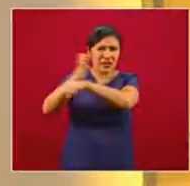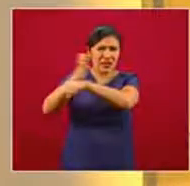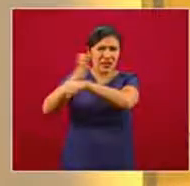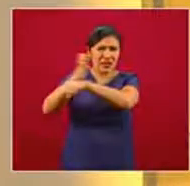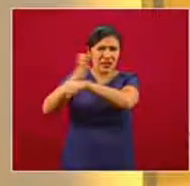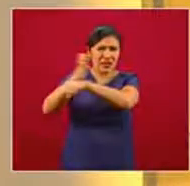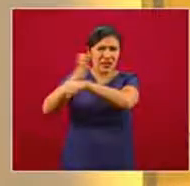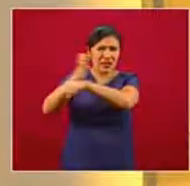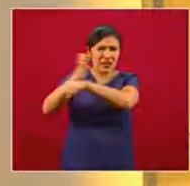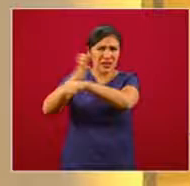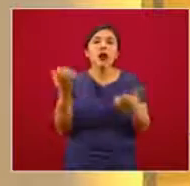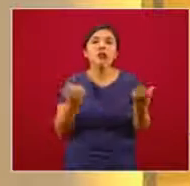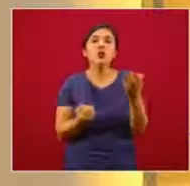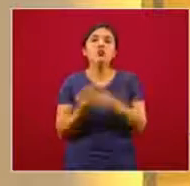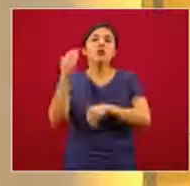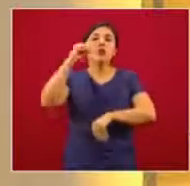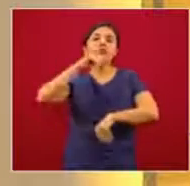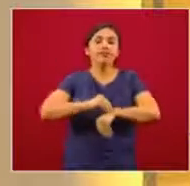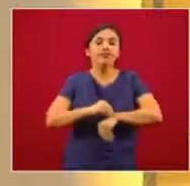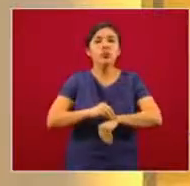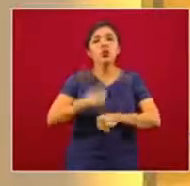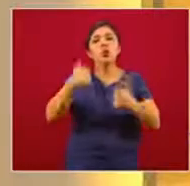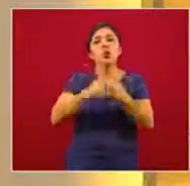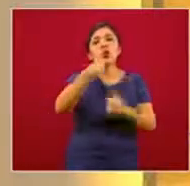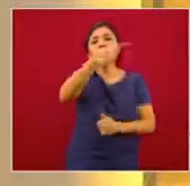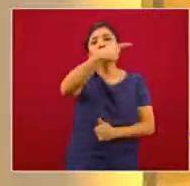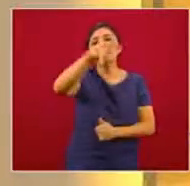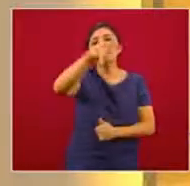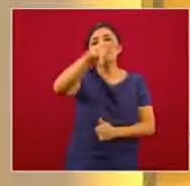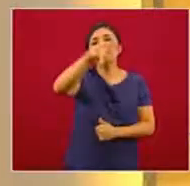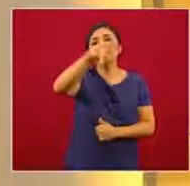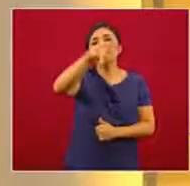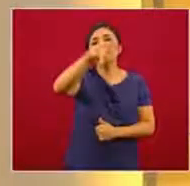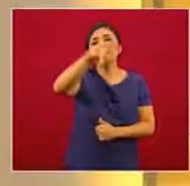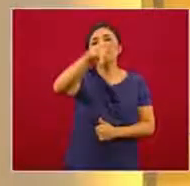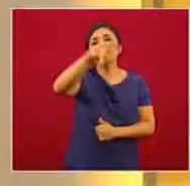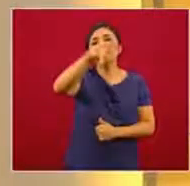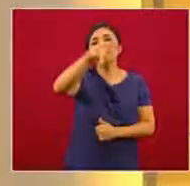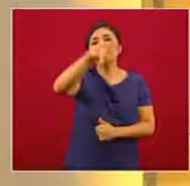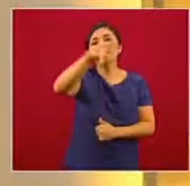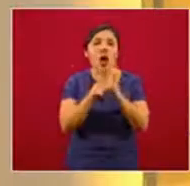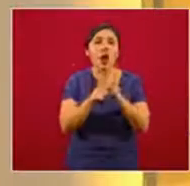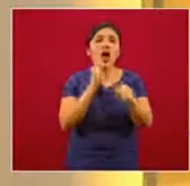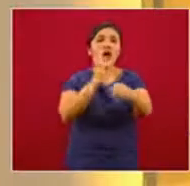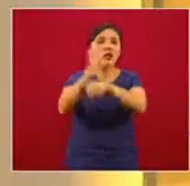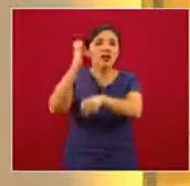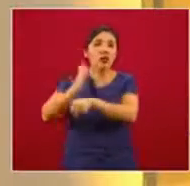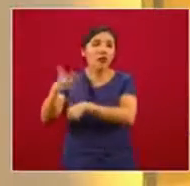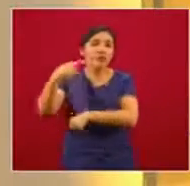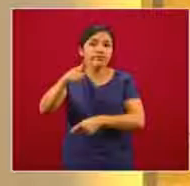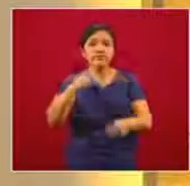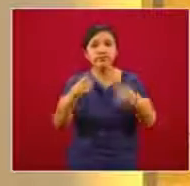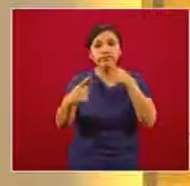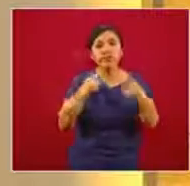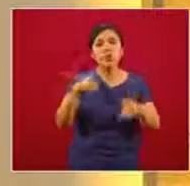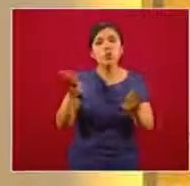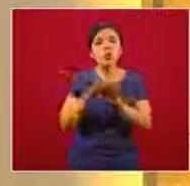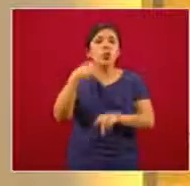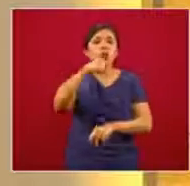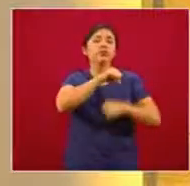state authorities will now come to give their local